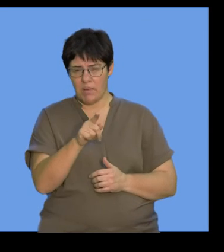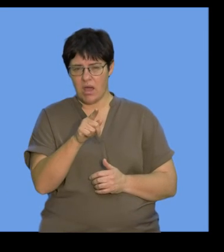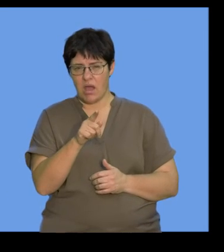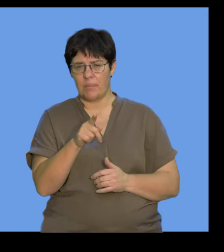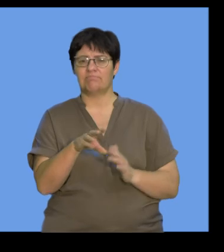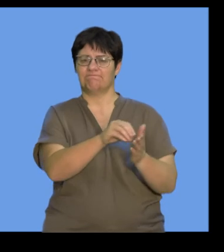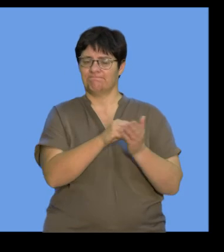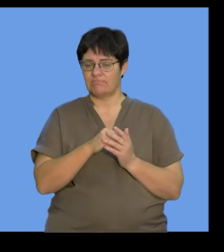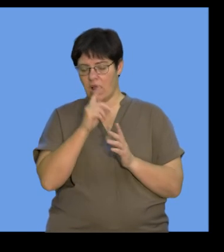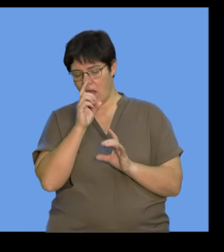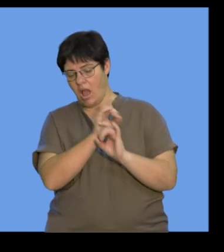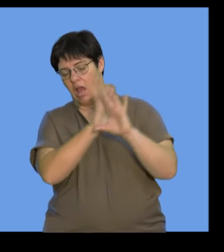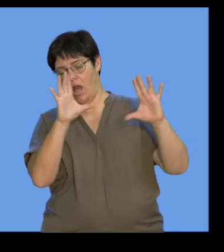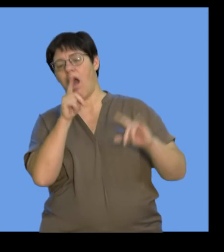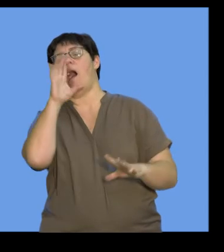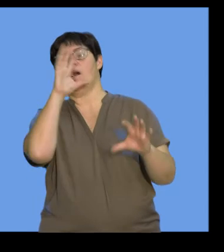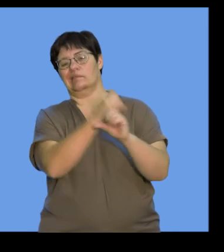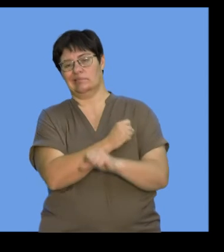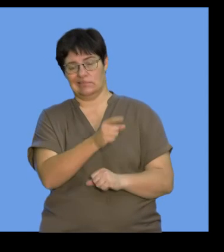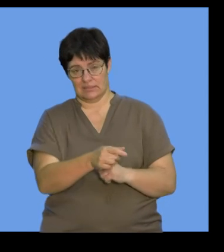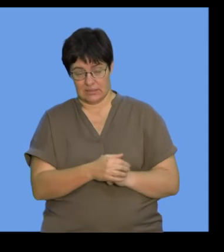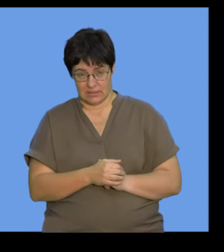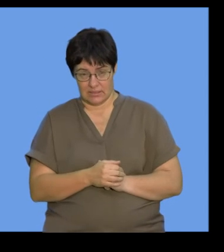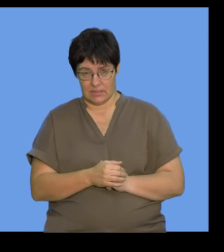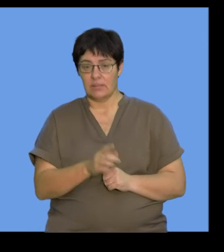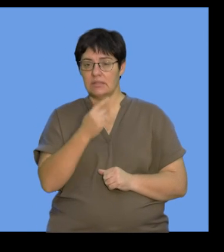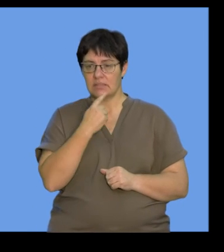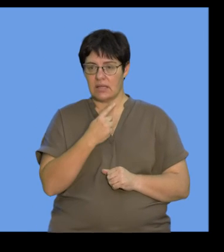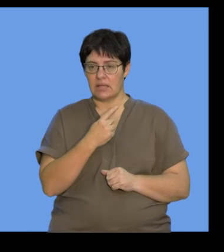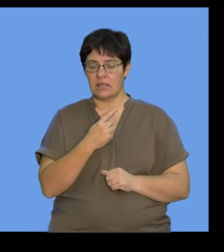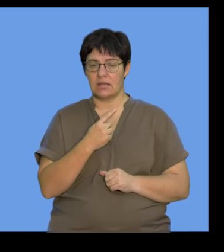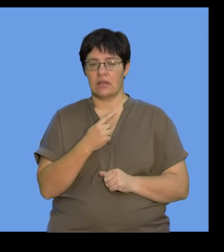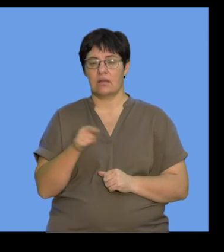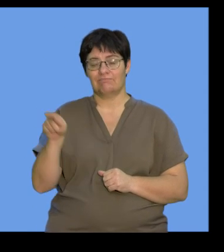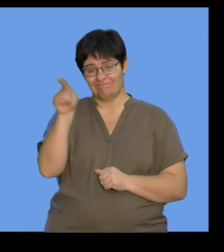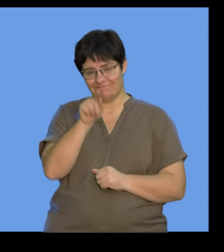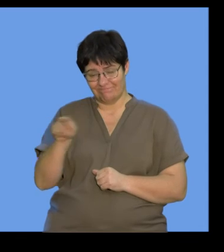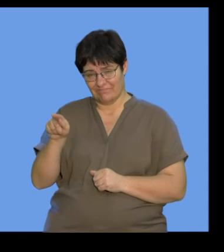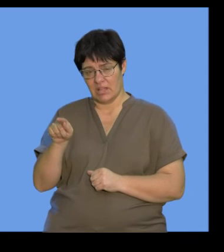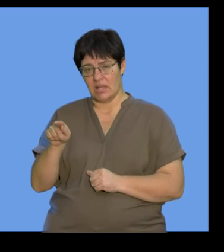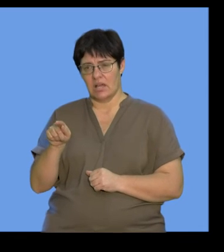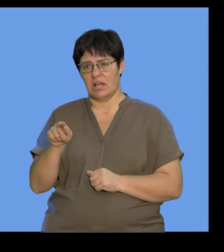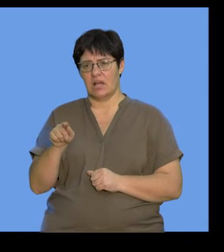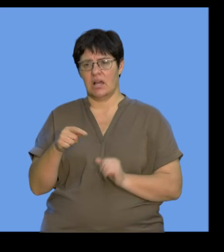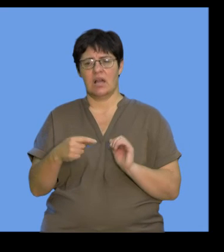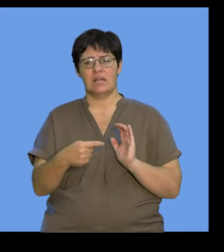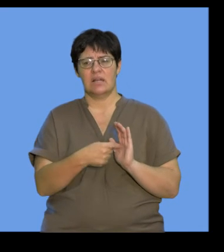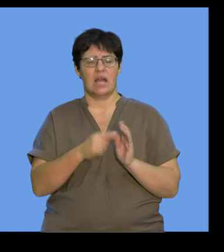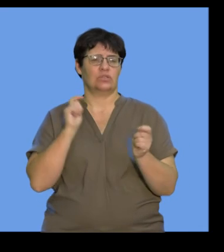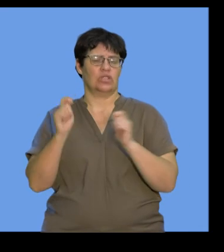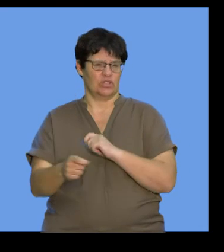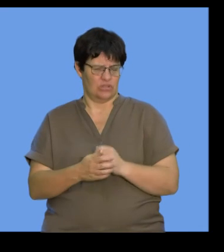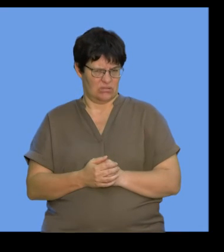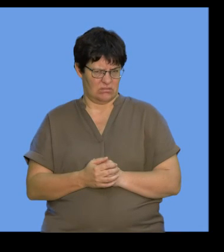always need to bring this into perspective. Now we have what we call the sign change here, right? I know one person